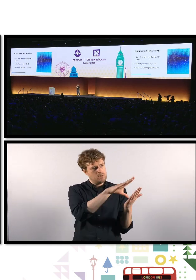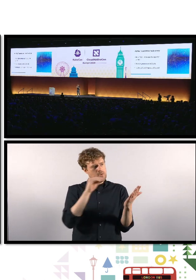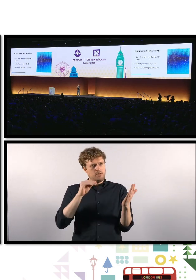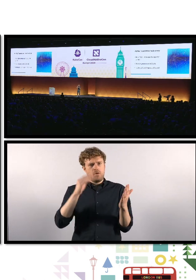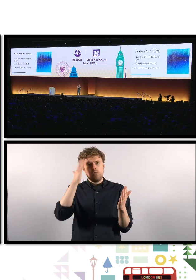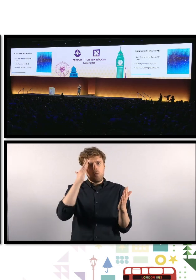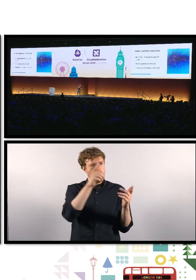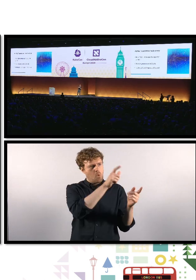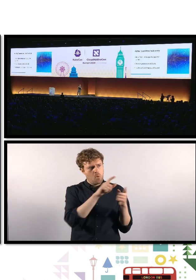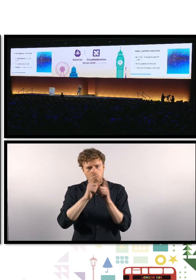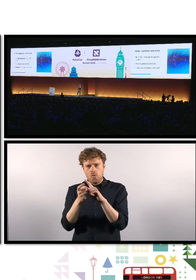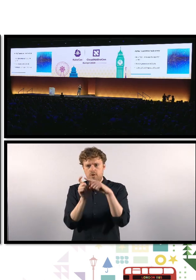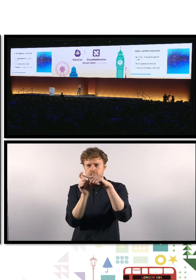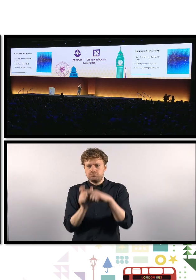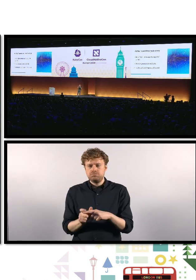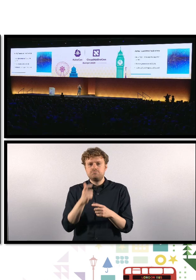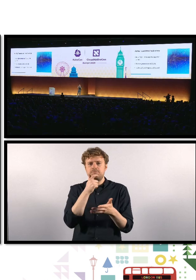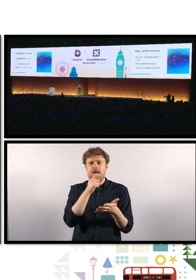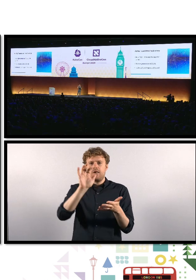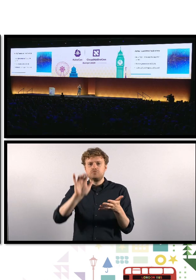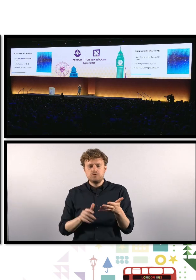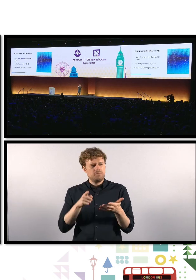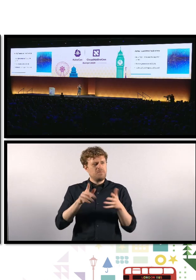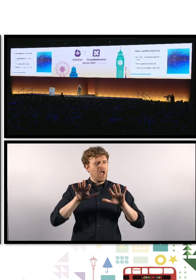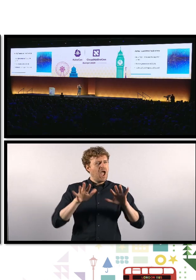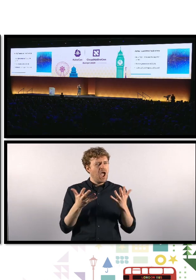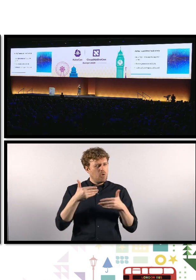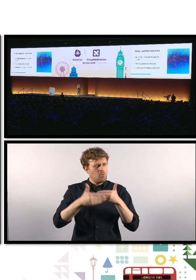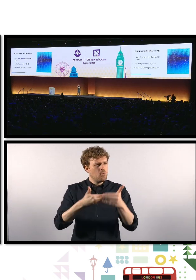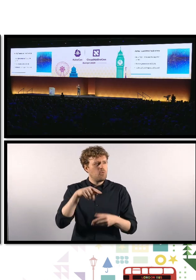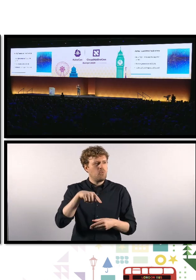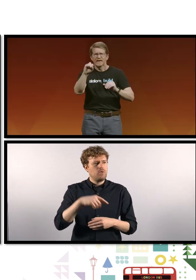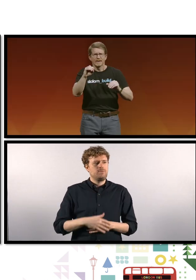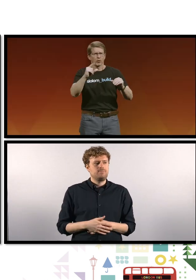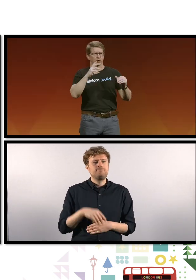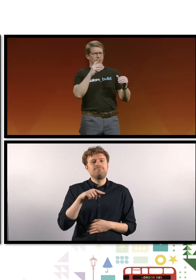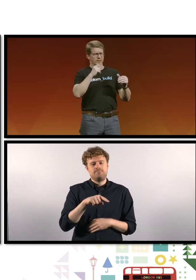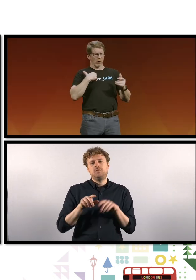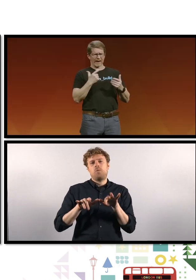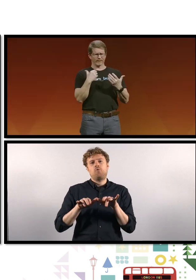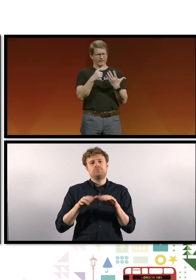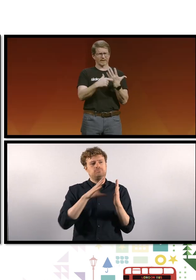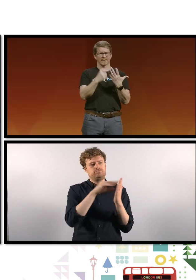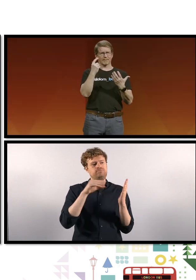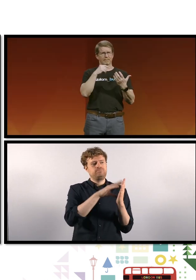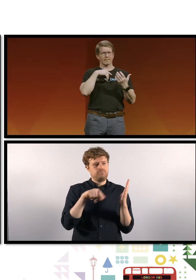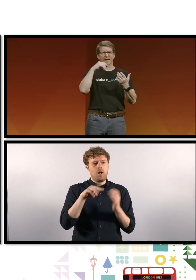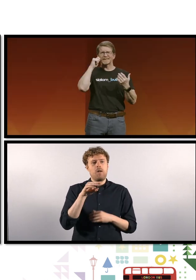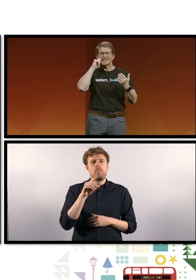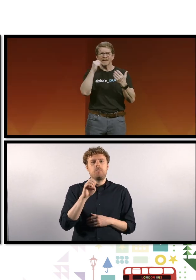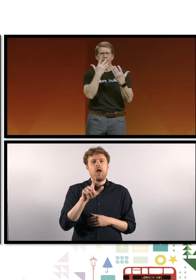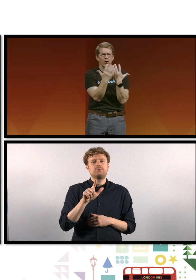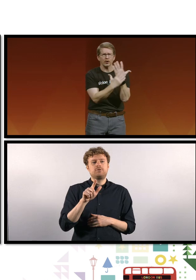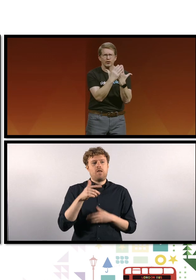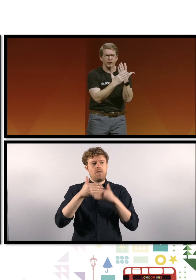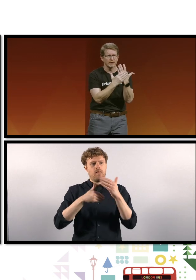video processing. Pre-processing is happening for a lot of that because we have a lot of videos and images